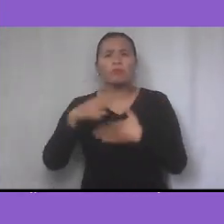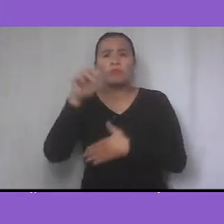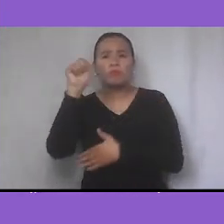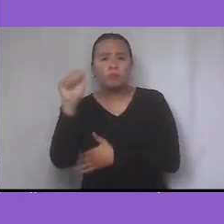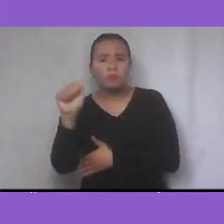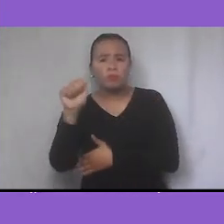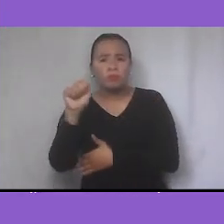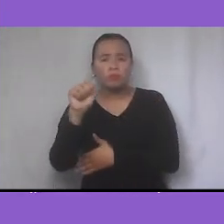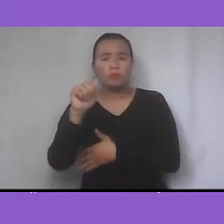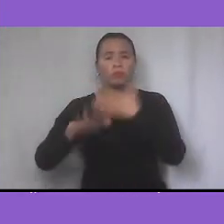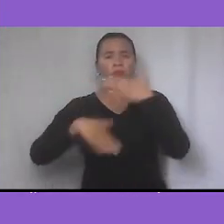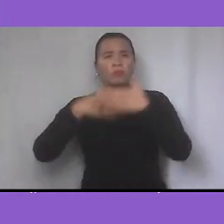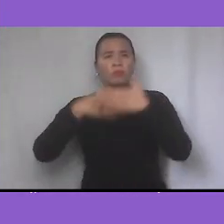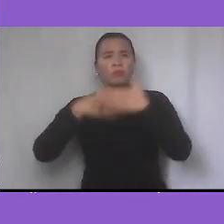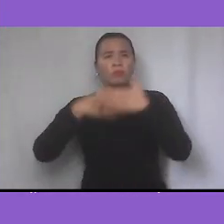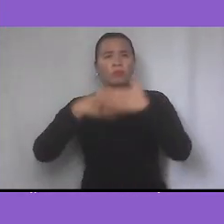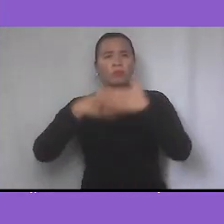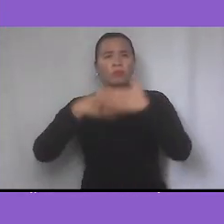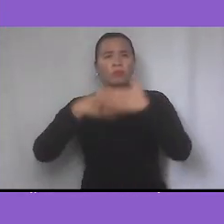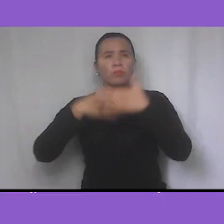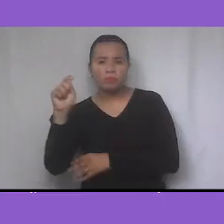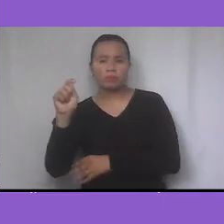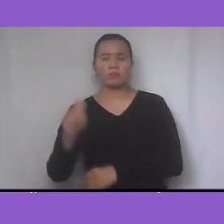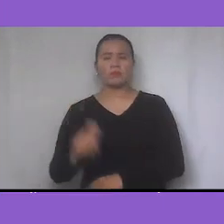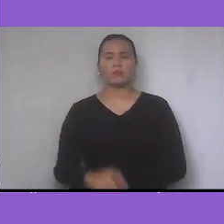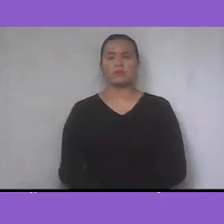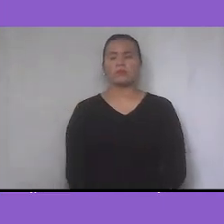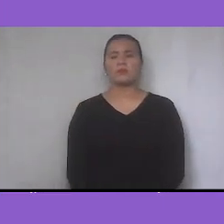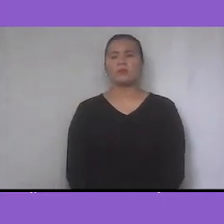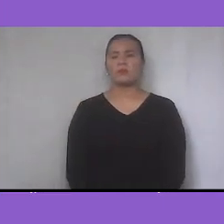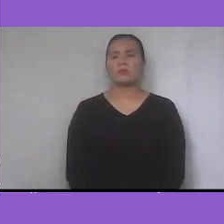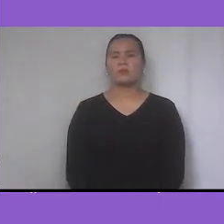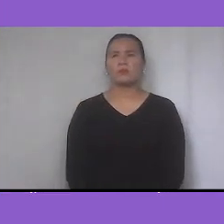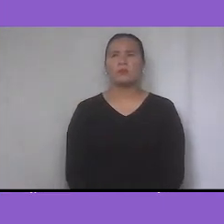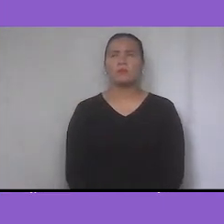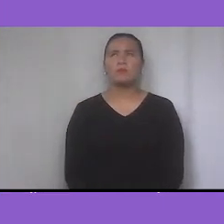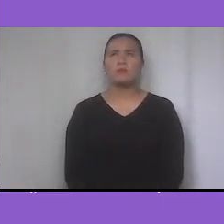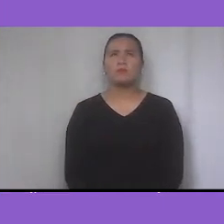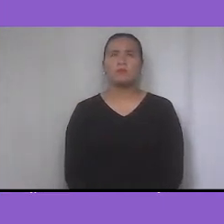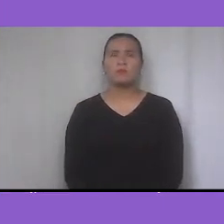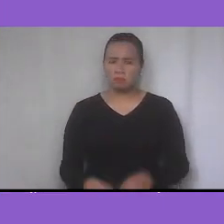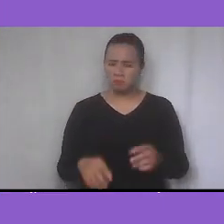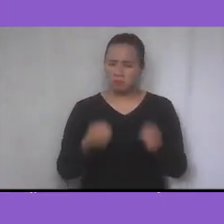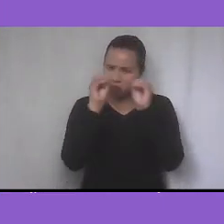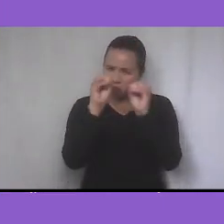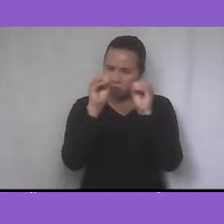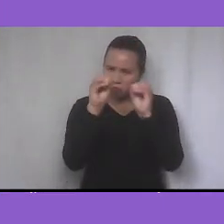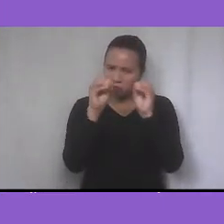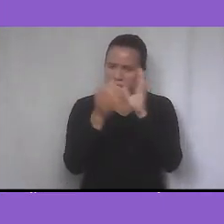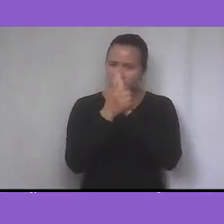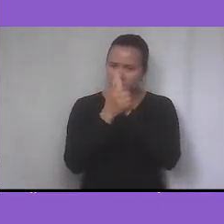letter T. Kailangan sila masanay na hanapin ang bawat tunog. At pag nasanay na sila, magiging automatic na